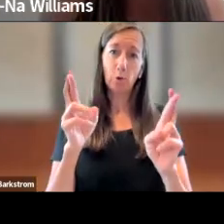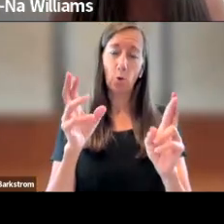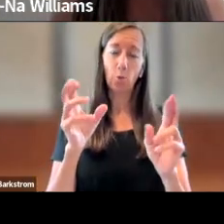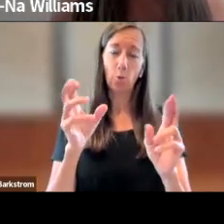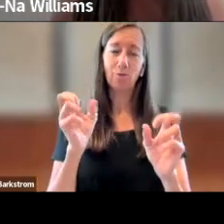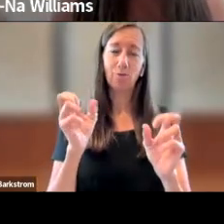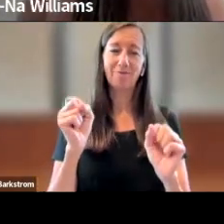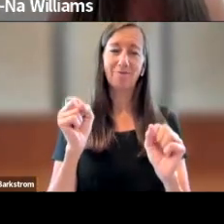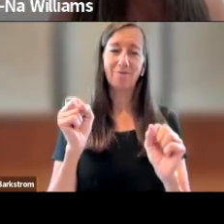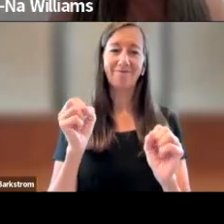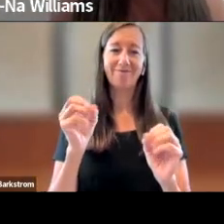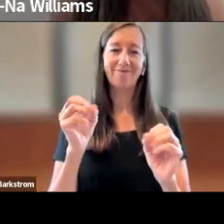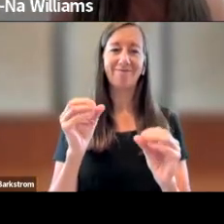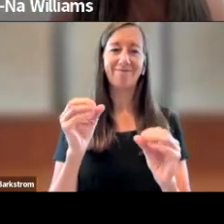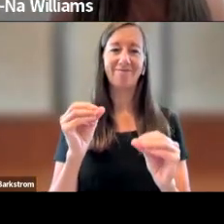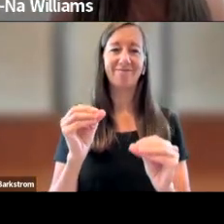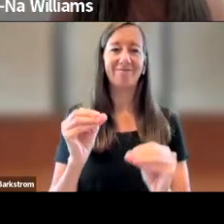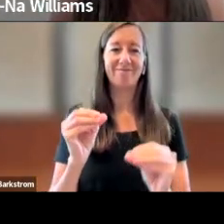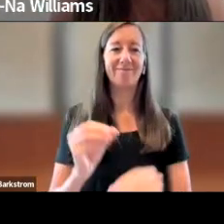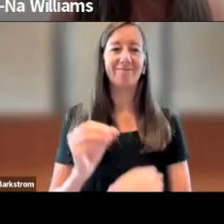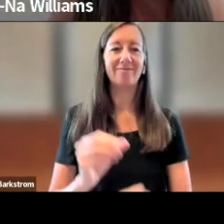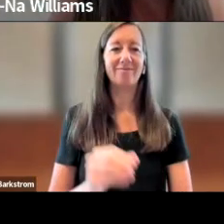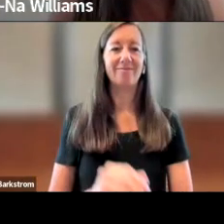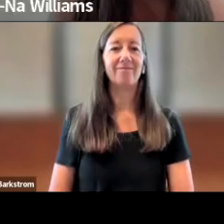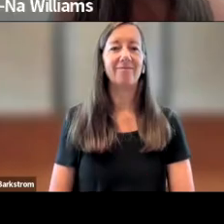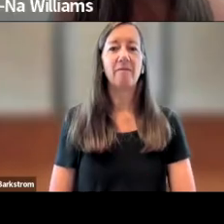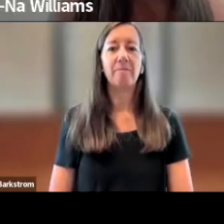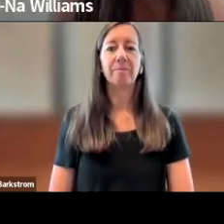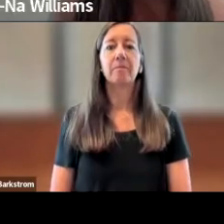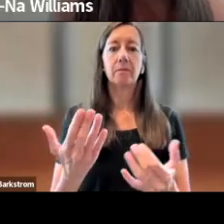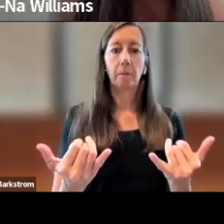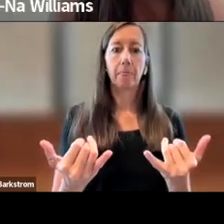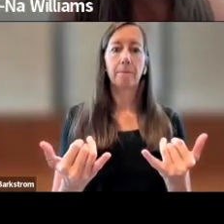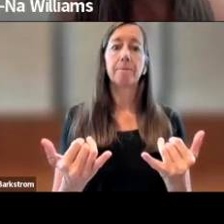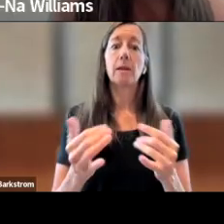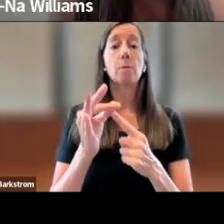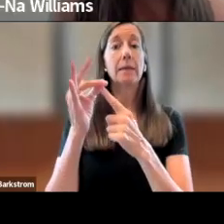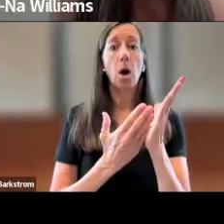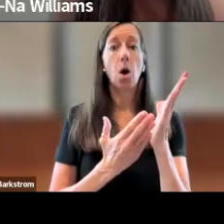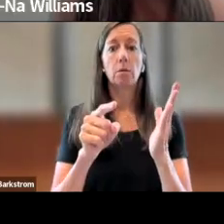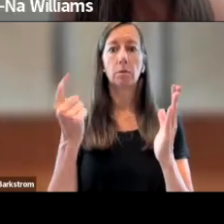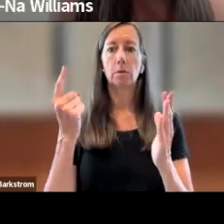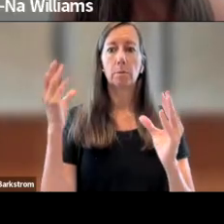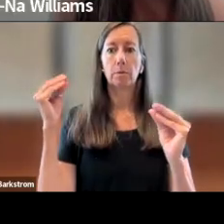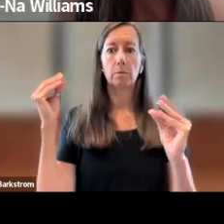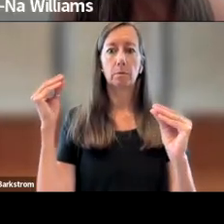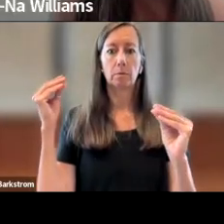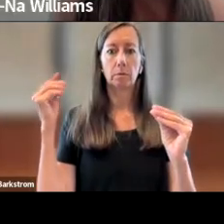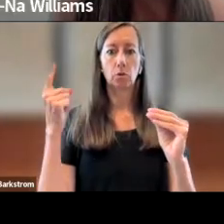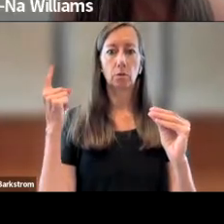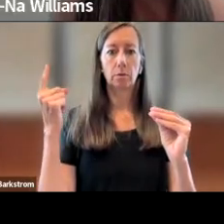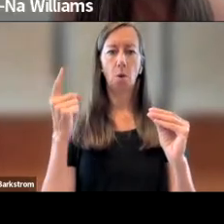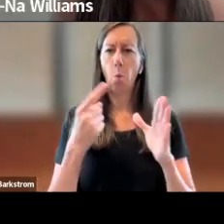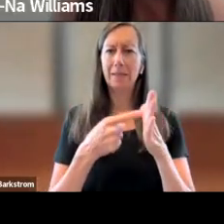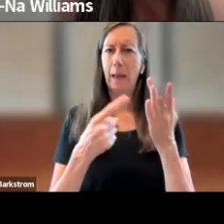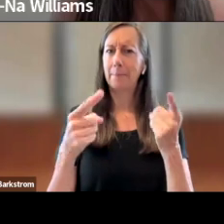there's particular parts of this contract. If you update your lock screen settings, next time I can help with this when your screen is locked. Wait, what's